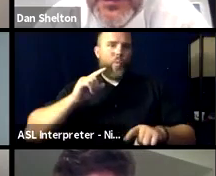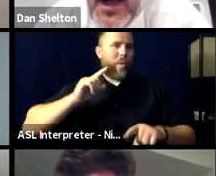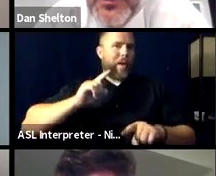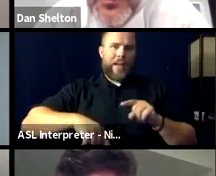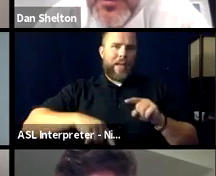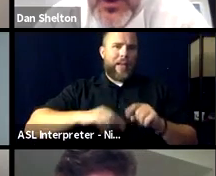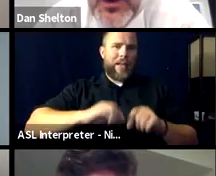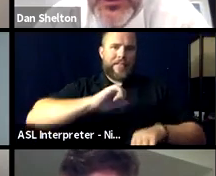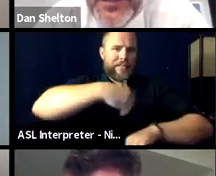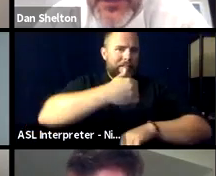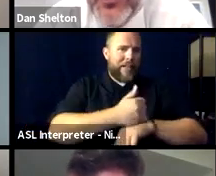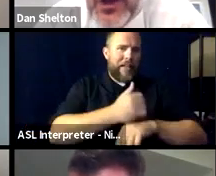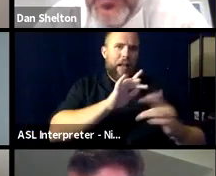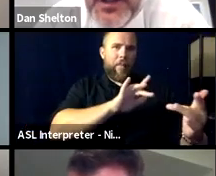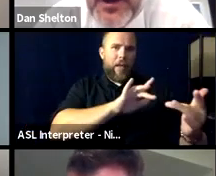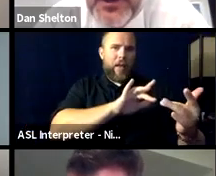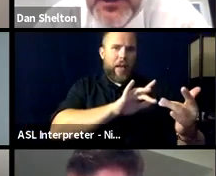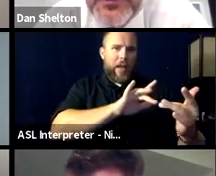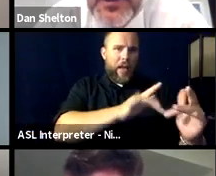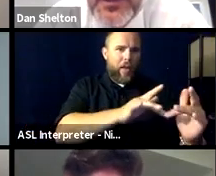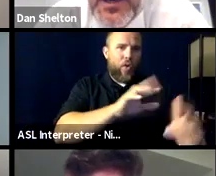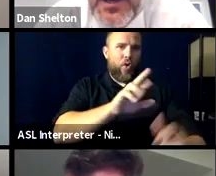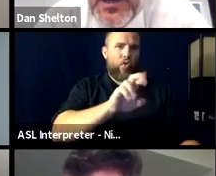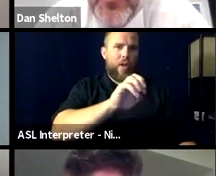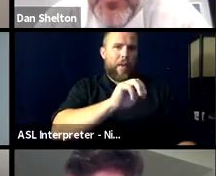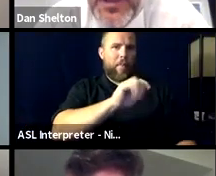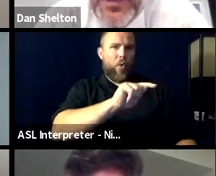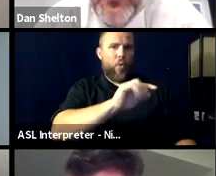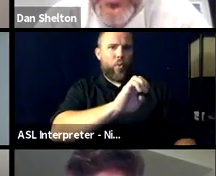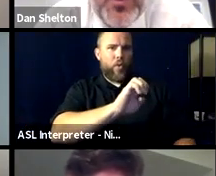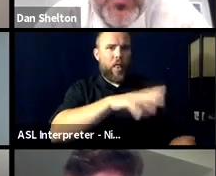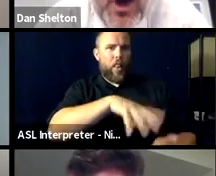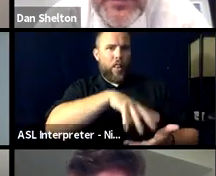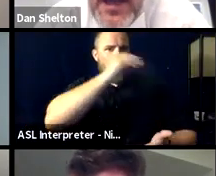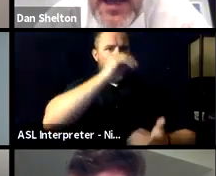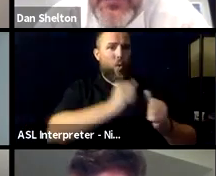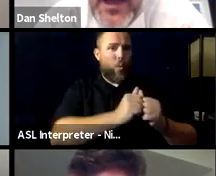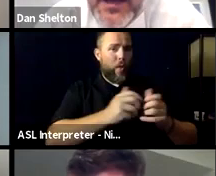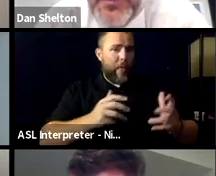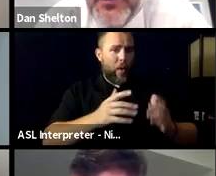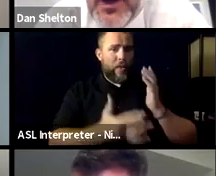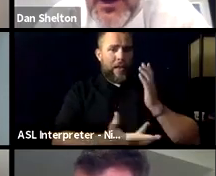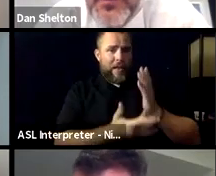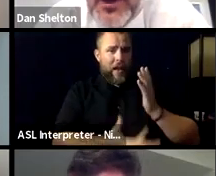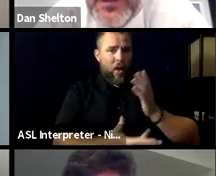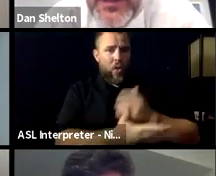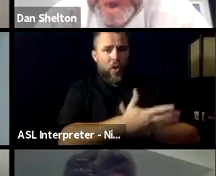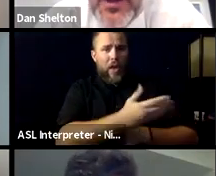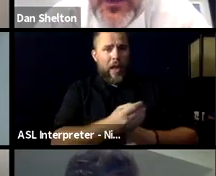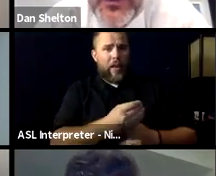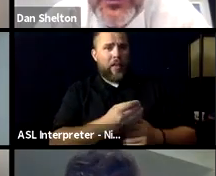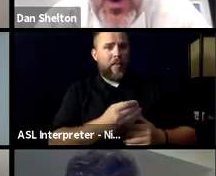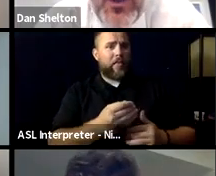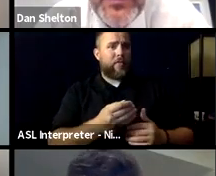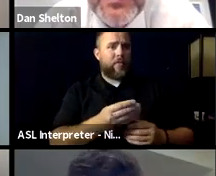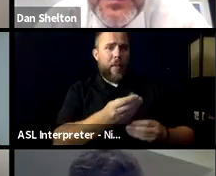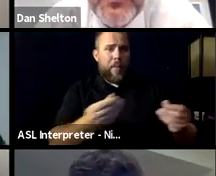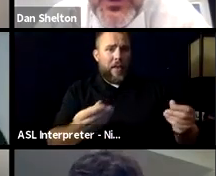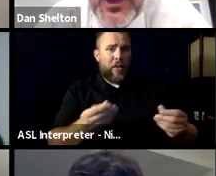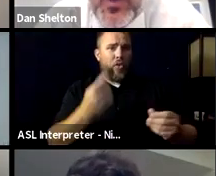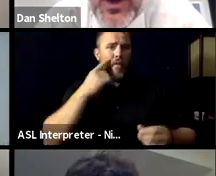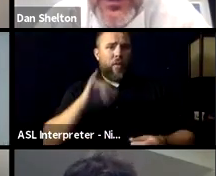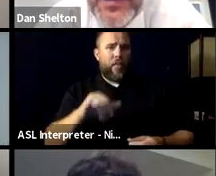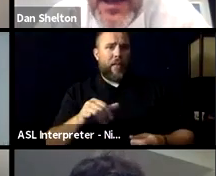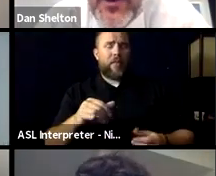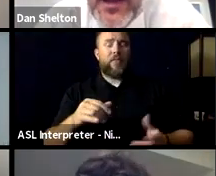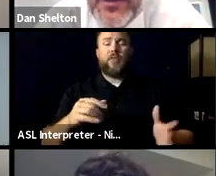have technology and the ability to get the learning materials. And we don't want to have anybody returning to the building unless they're healthy. So all these teams